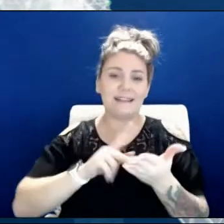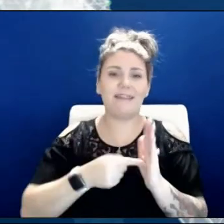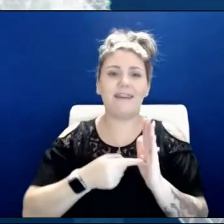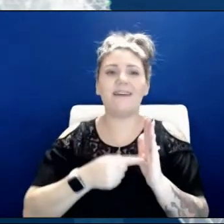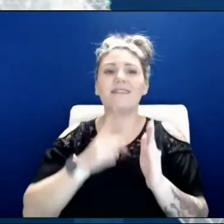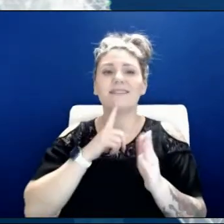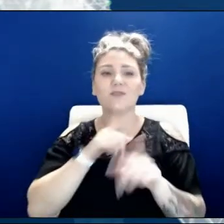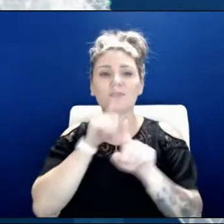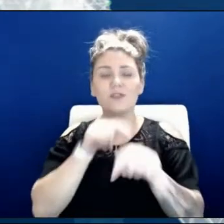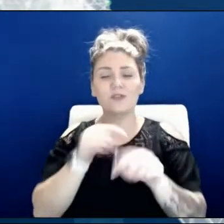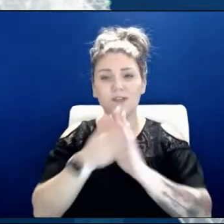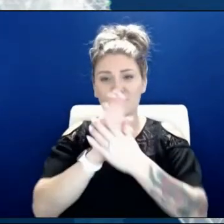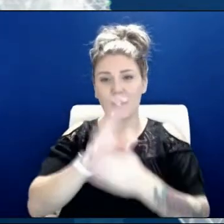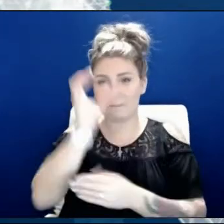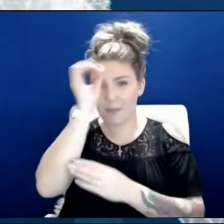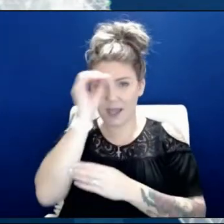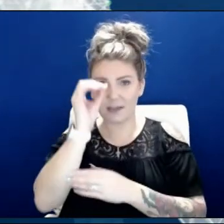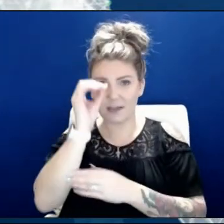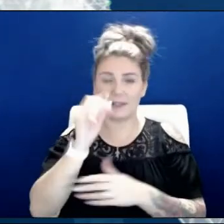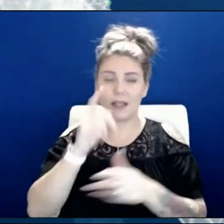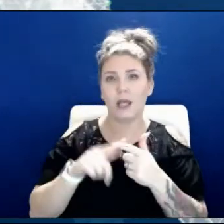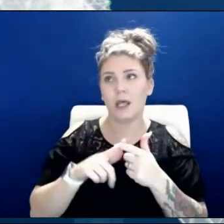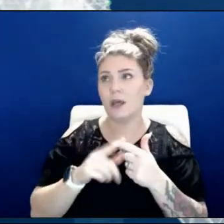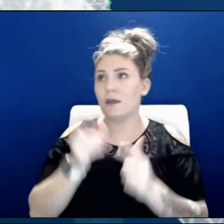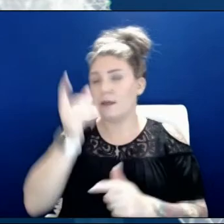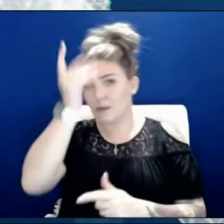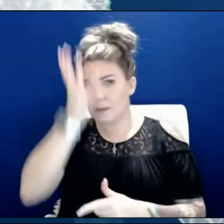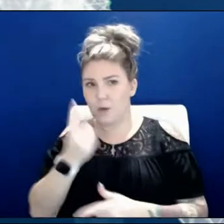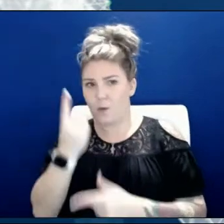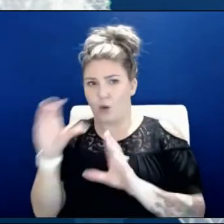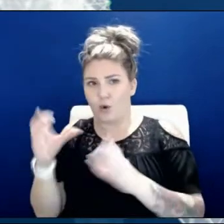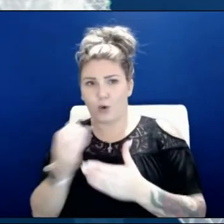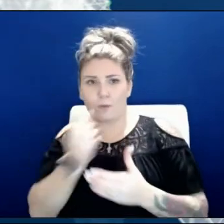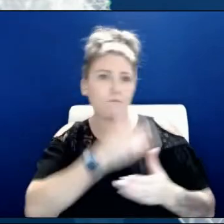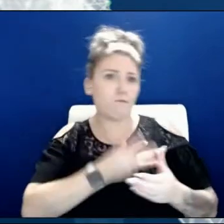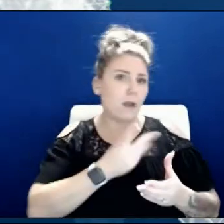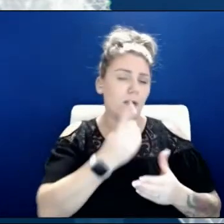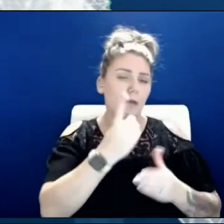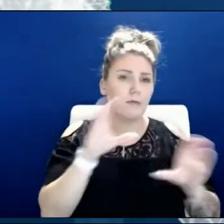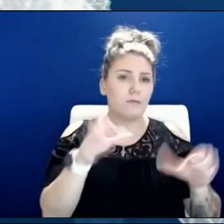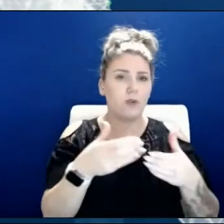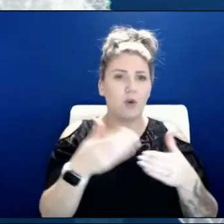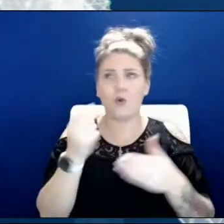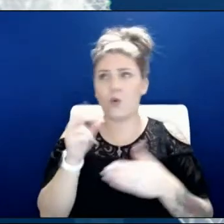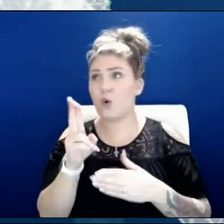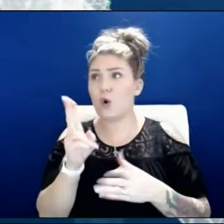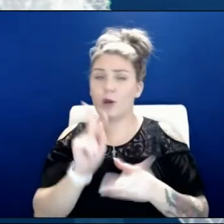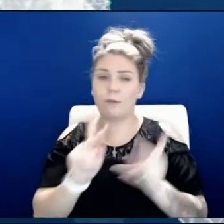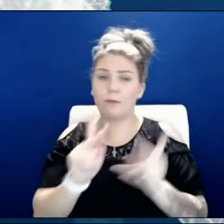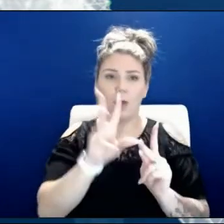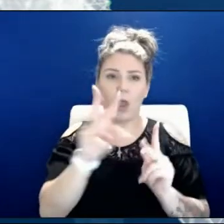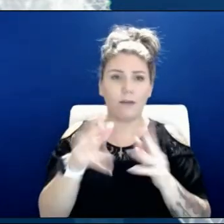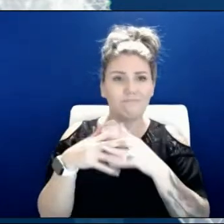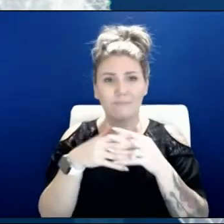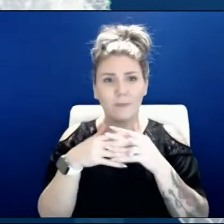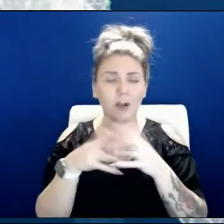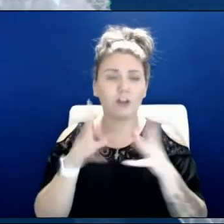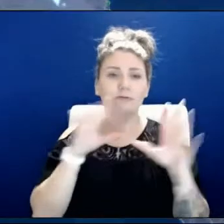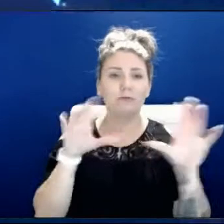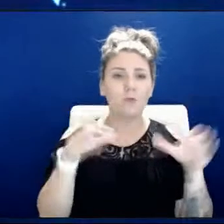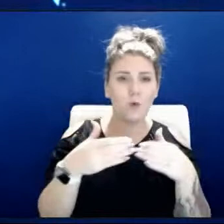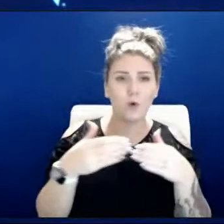really all the men were in one group and all the women were in the other group, or all the folks who are African American are in one group and all the white people are in another group. And